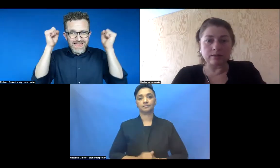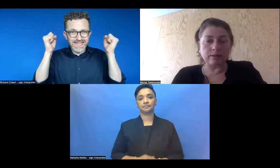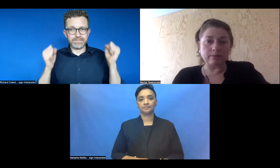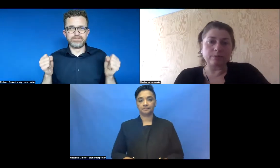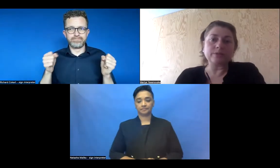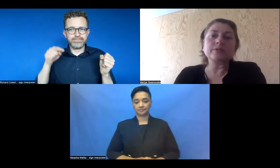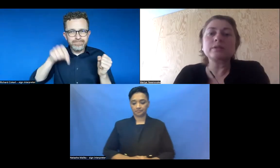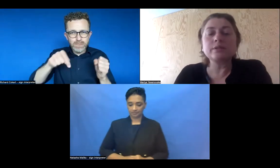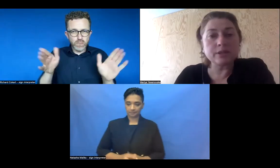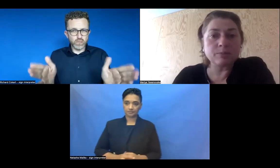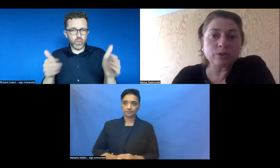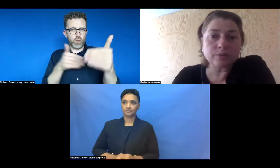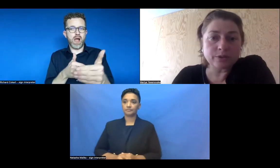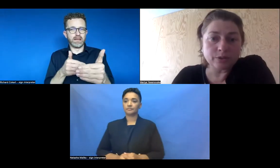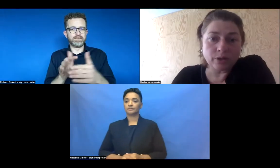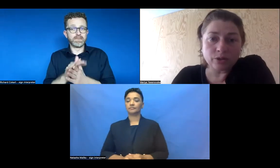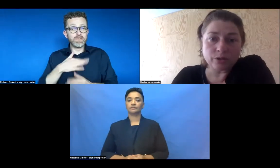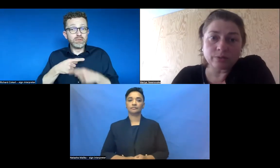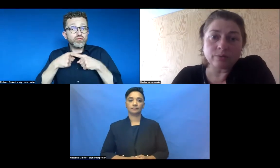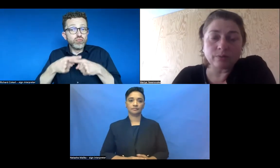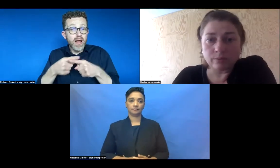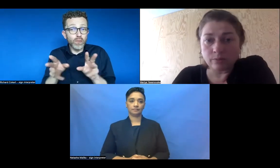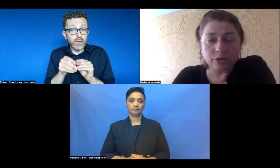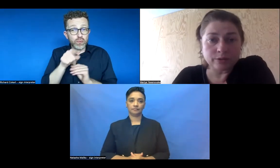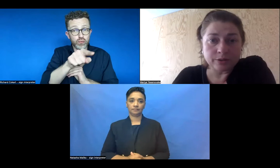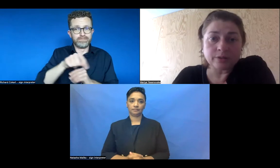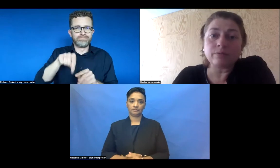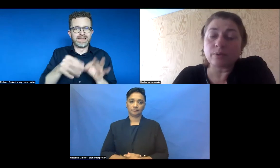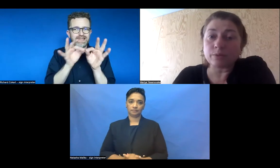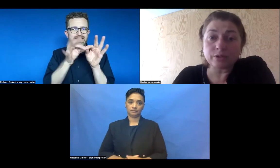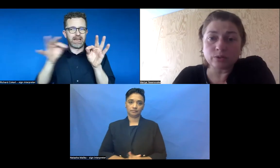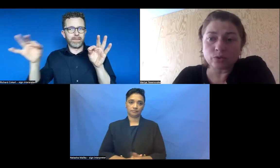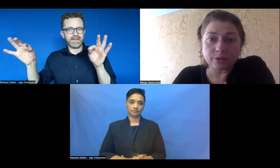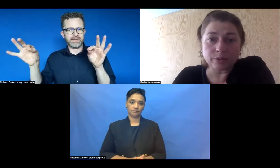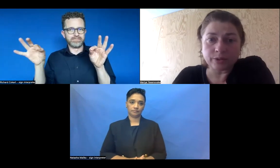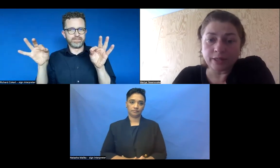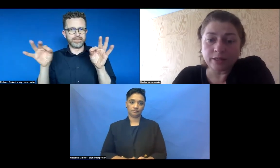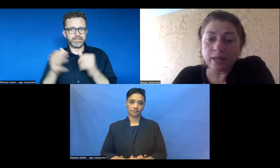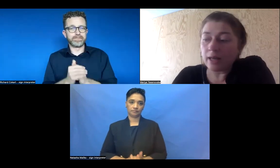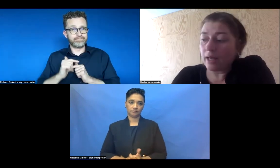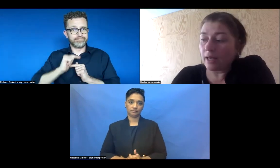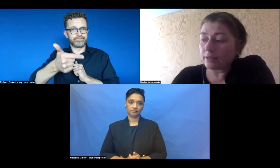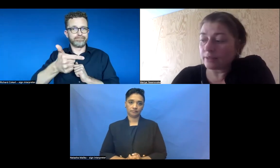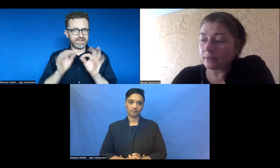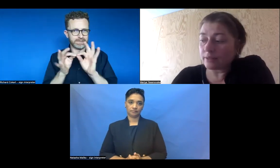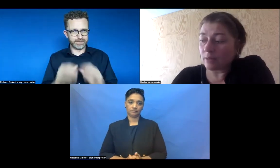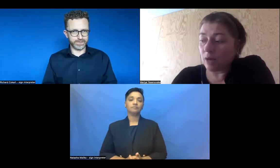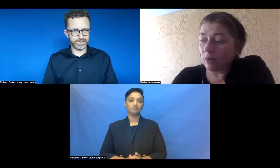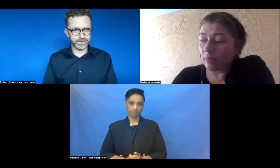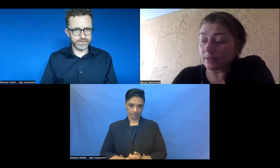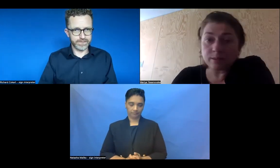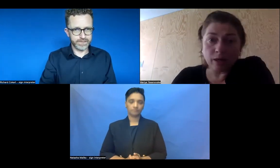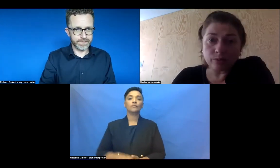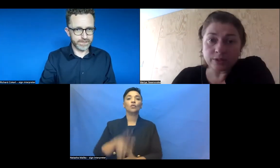with this description of the situation of children from institution in Ukraine, and some